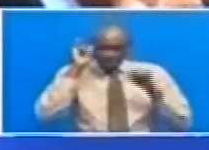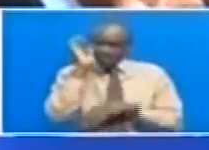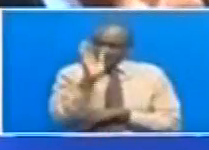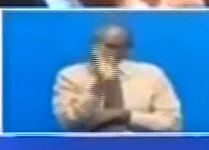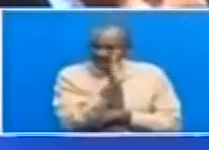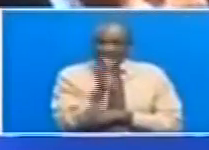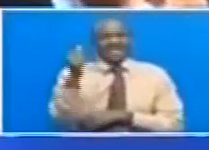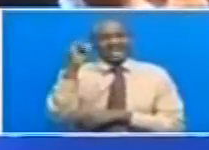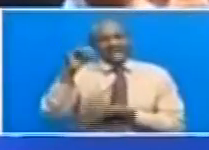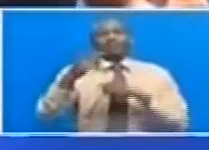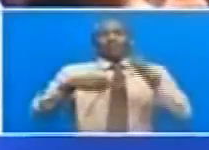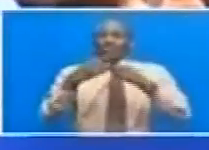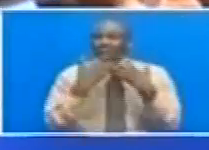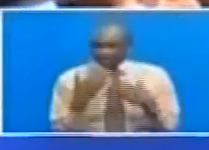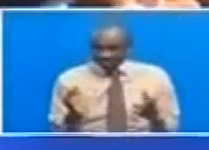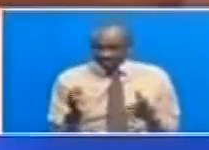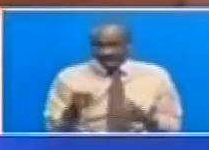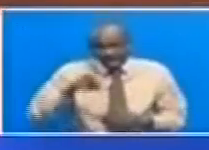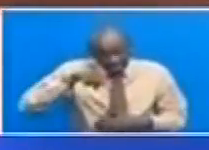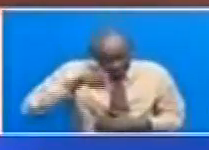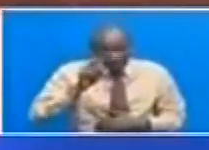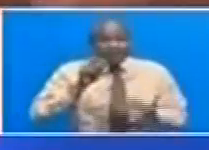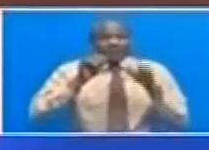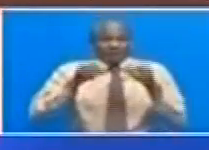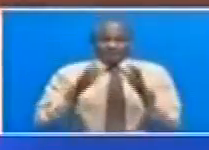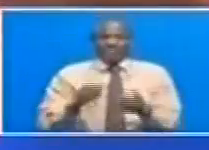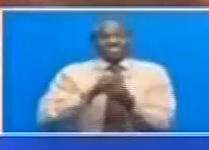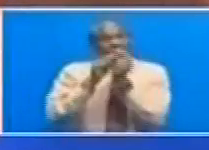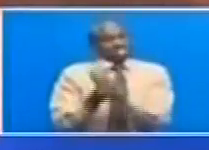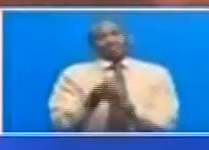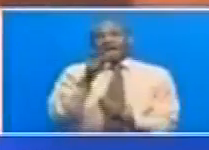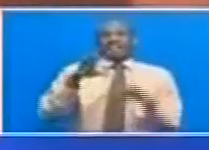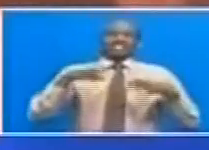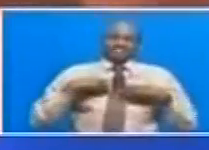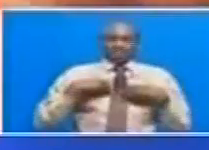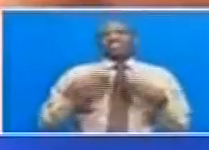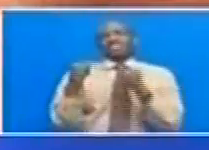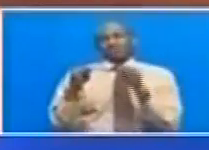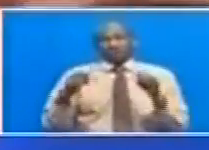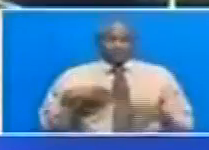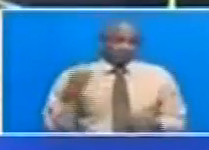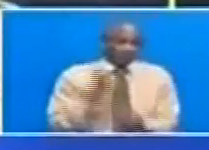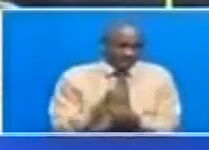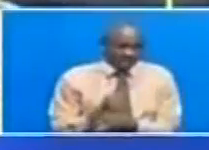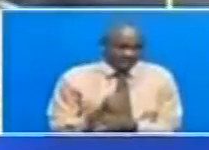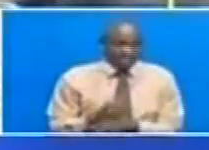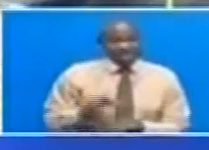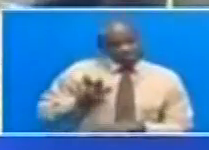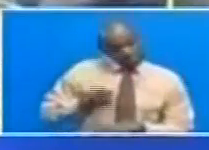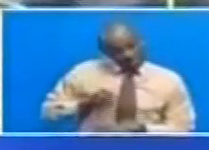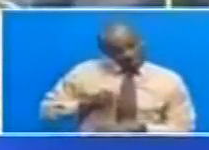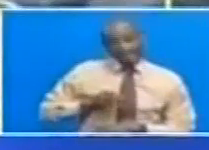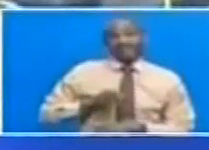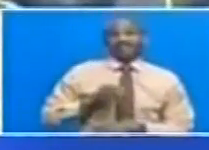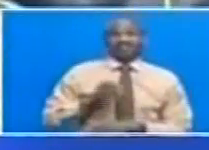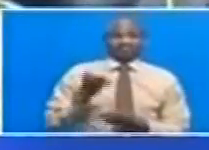through the AI process. He is one of the farmers adjusting to the new officers in town. The women, as the old